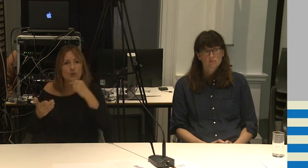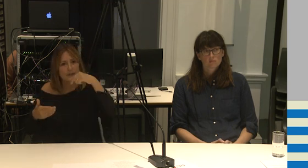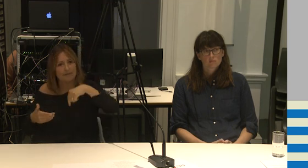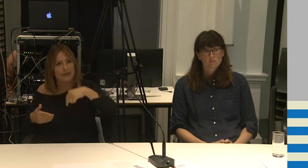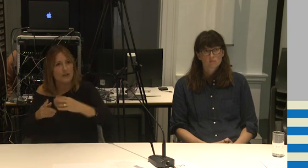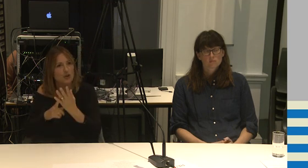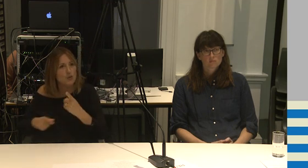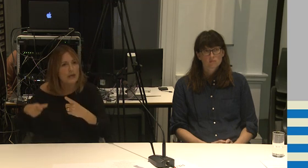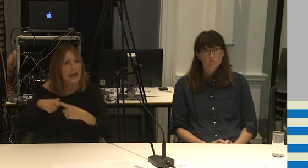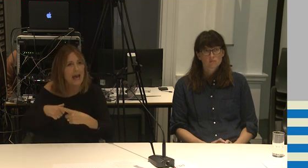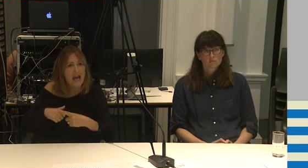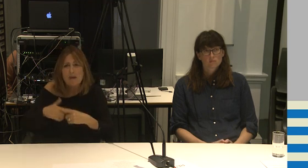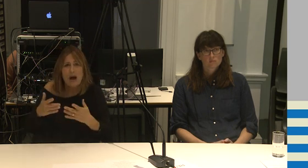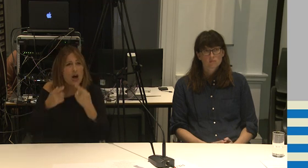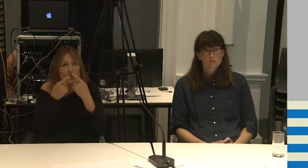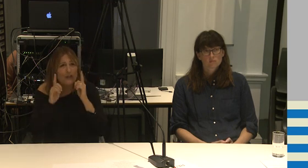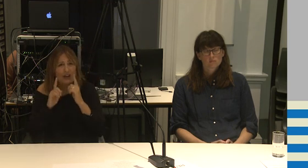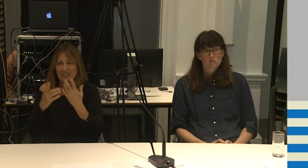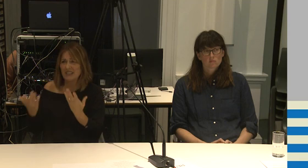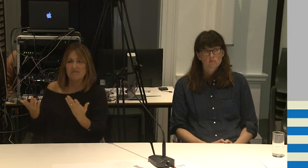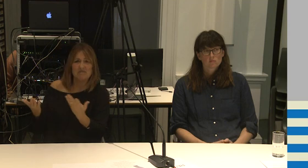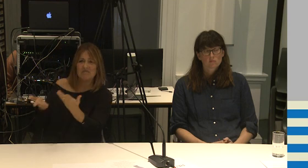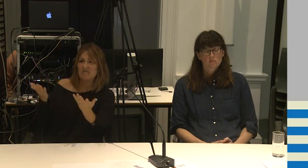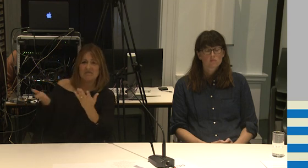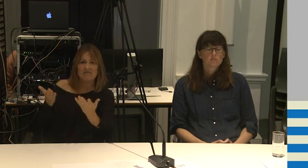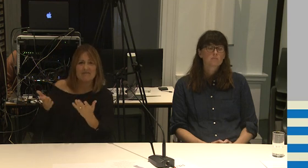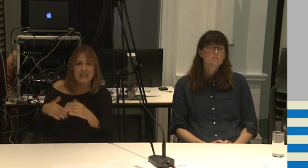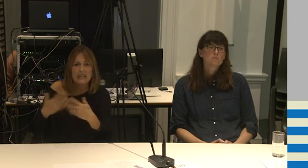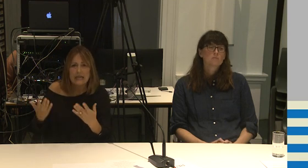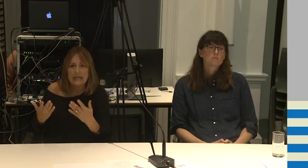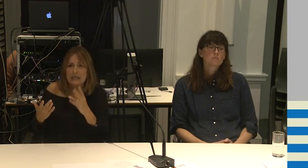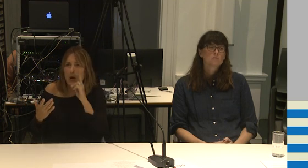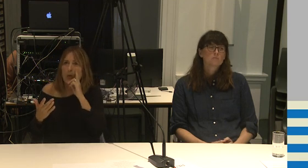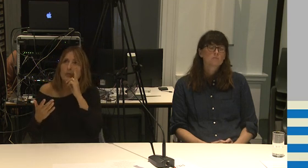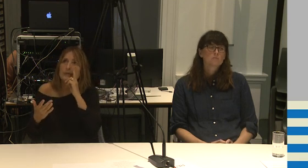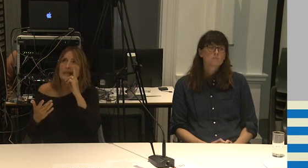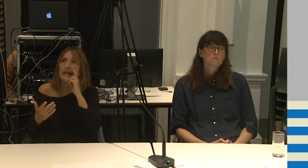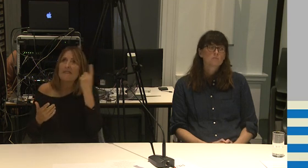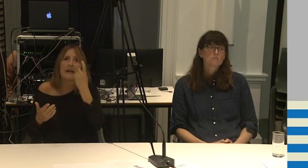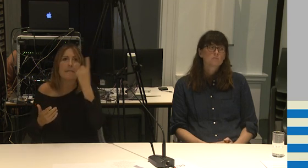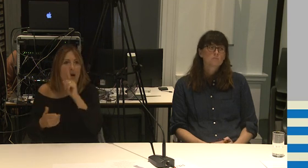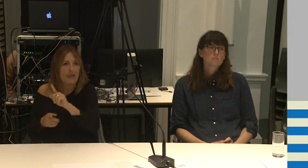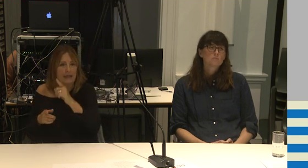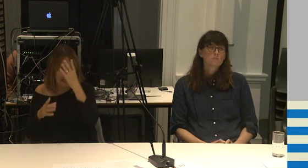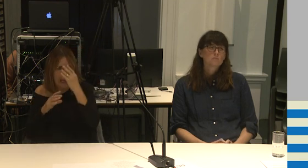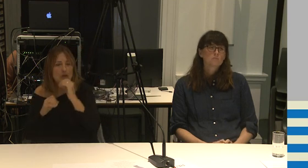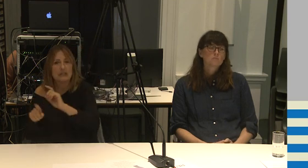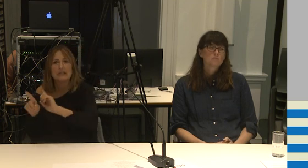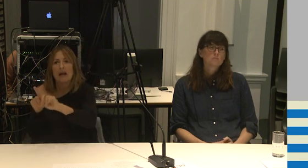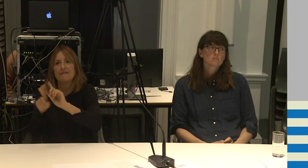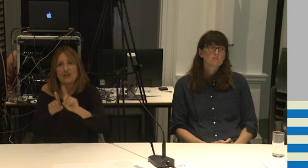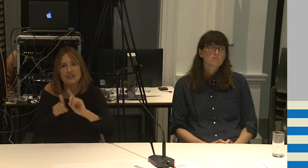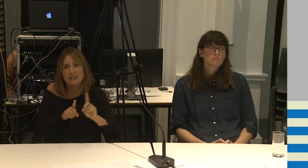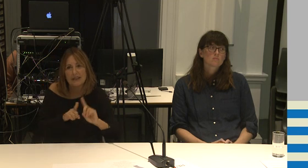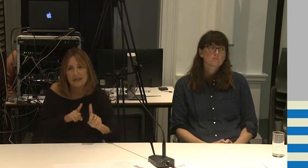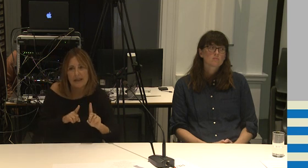But universities don't really seem to take that sort of education on diversity into account. And I think it would be really